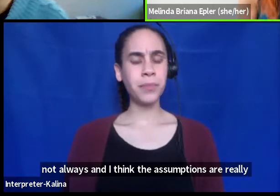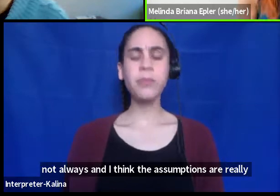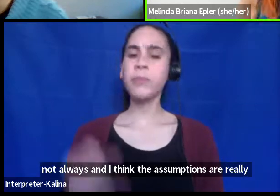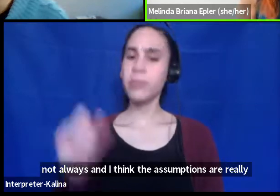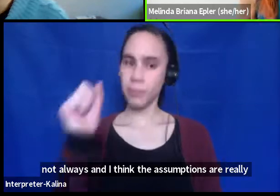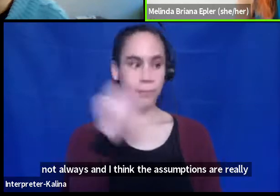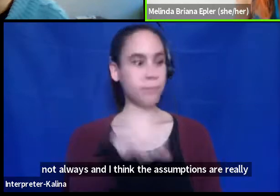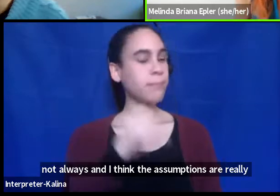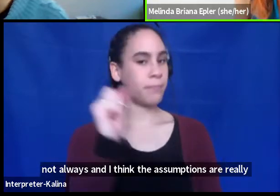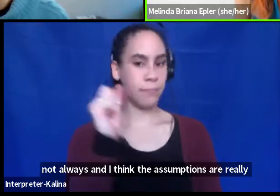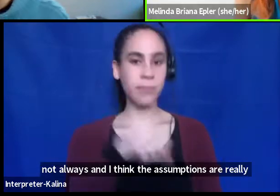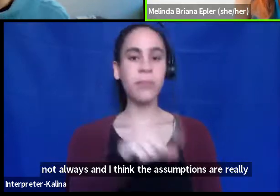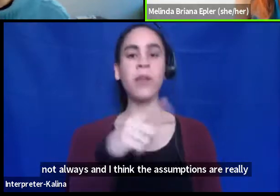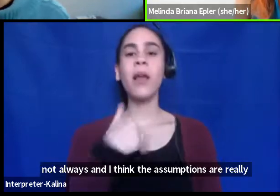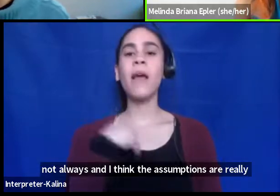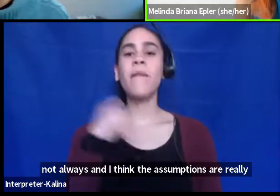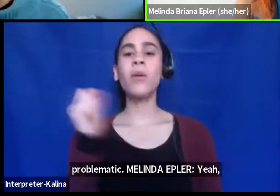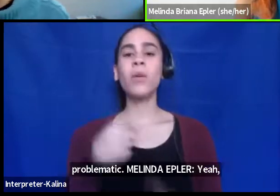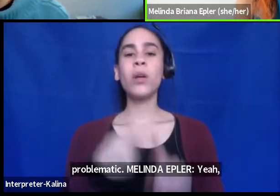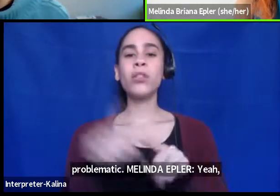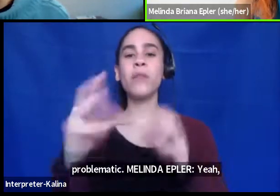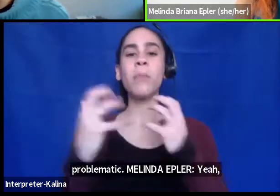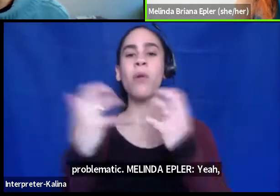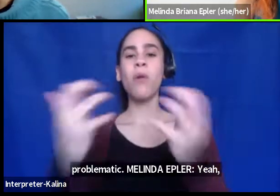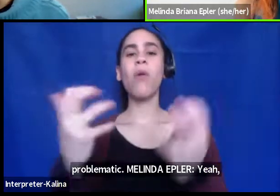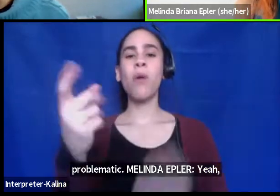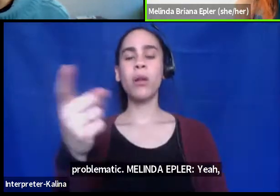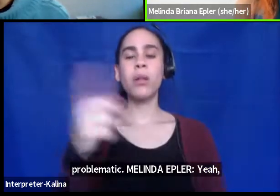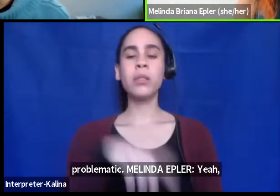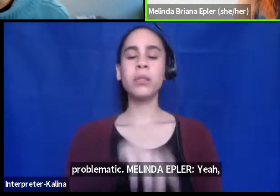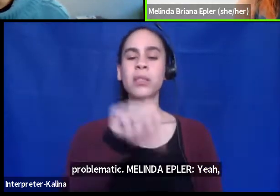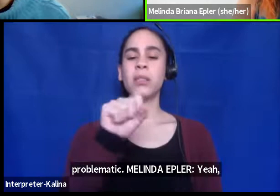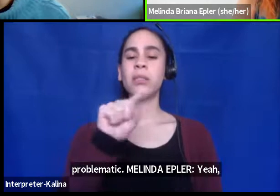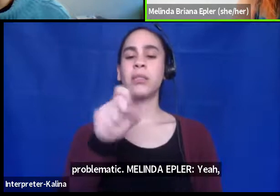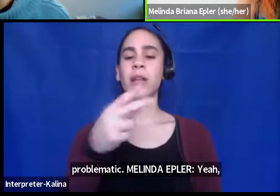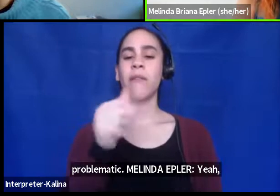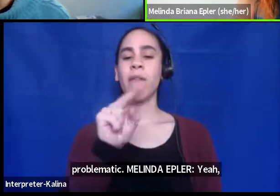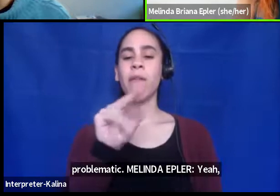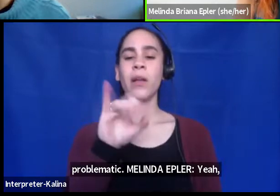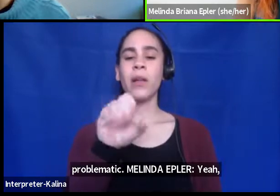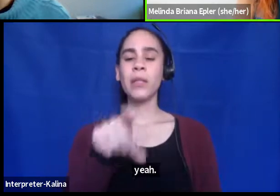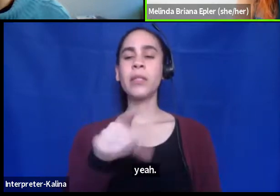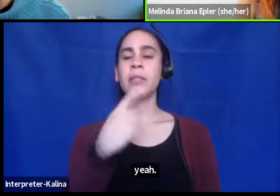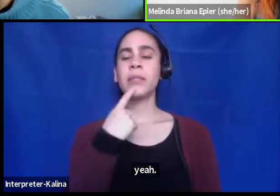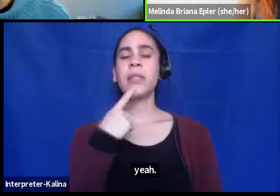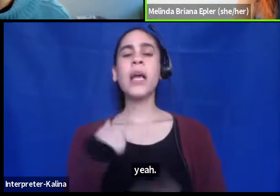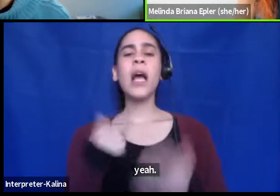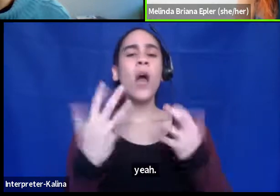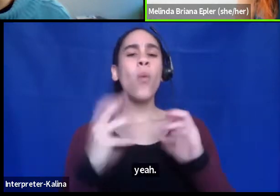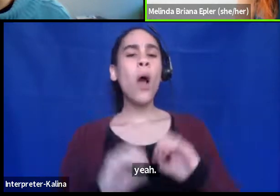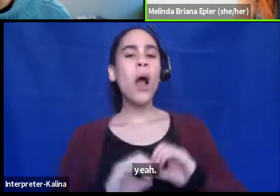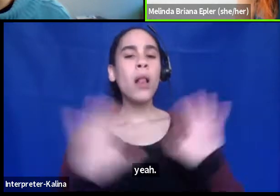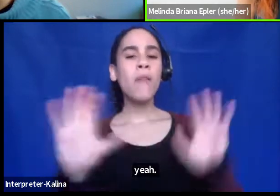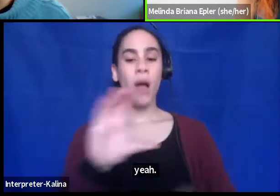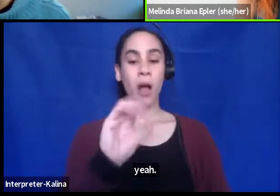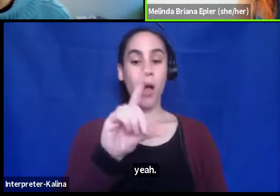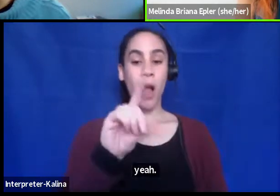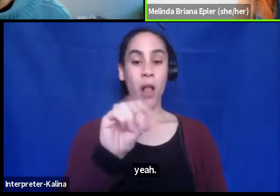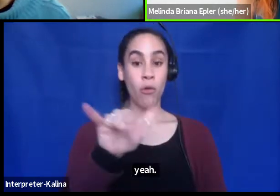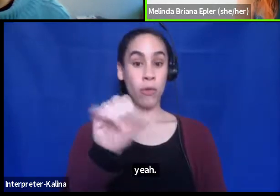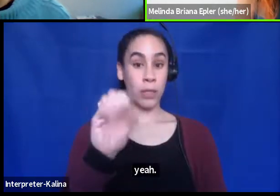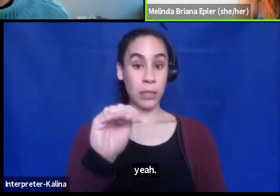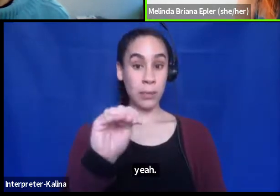We have a question from the audience, from Stephanie, that just wanted to clarify colorism. Is it the same